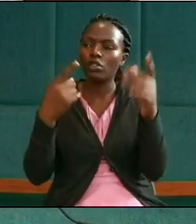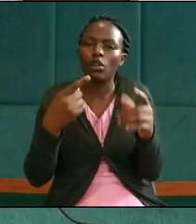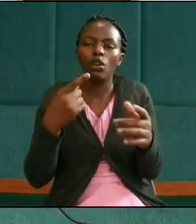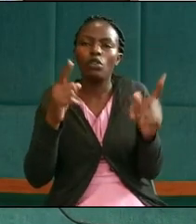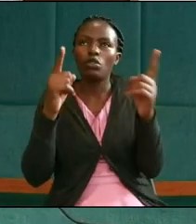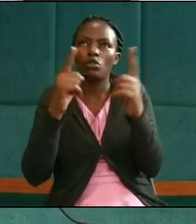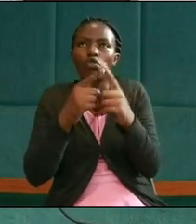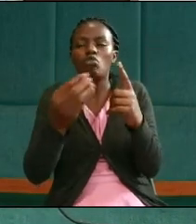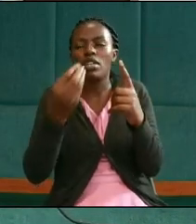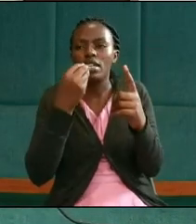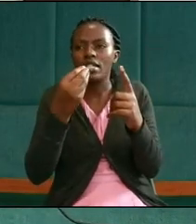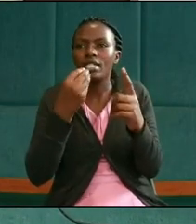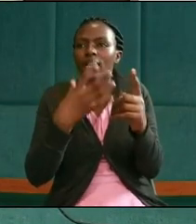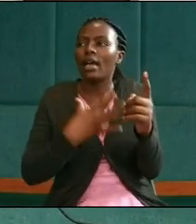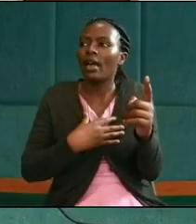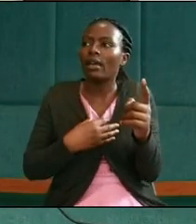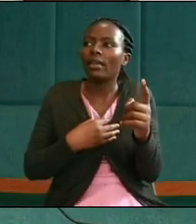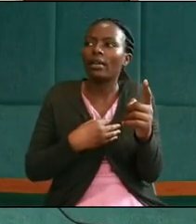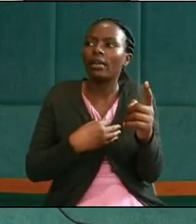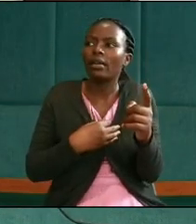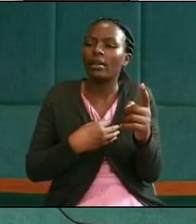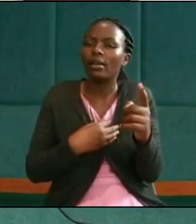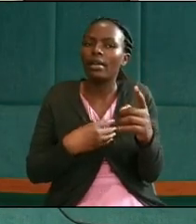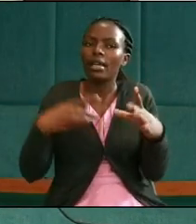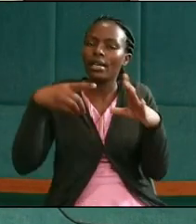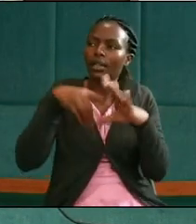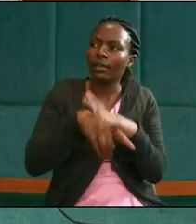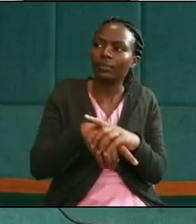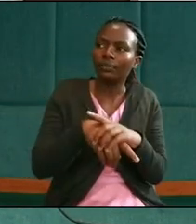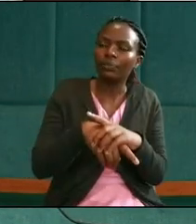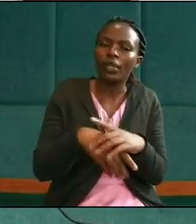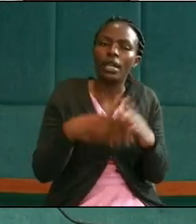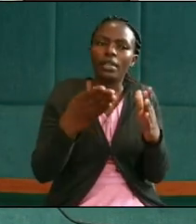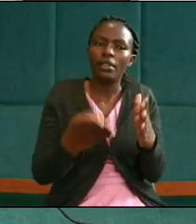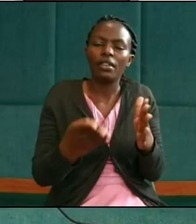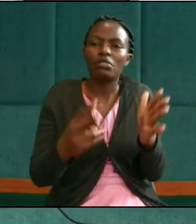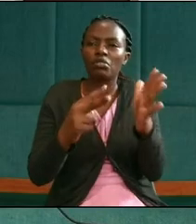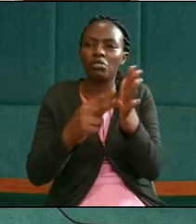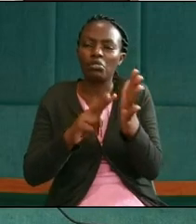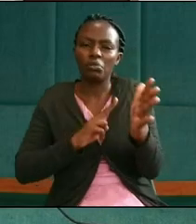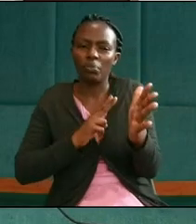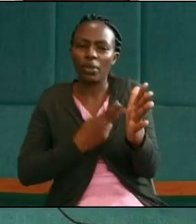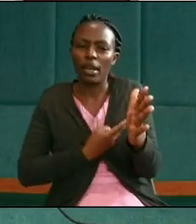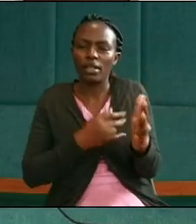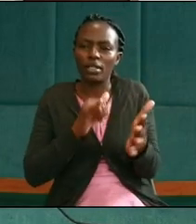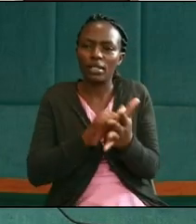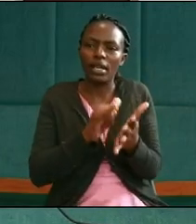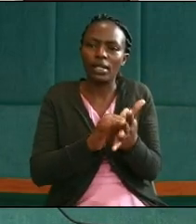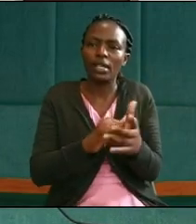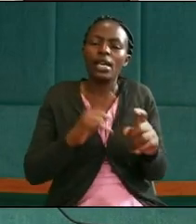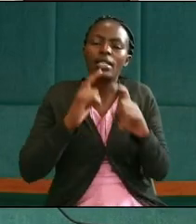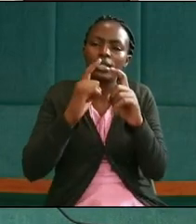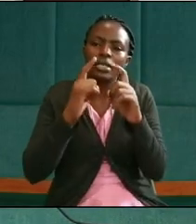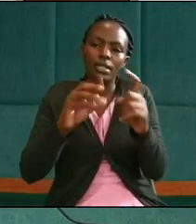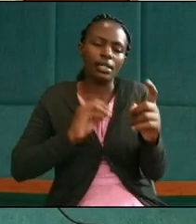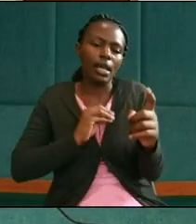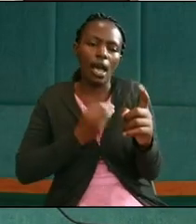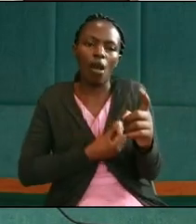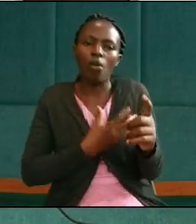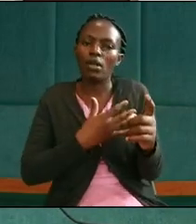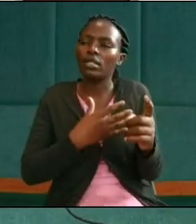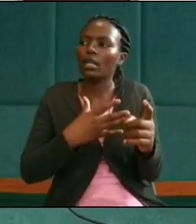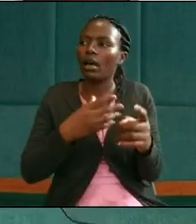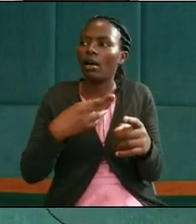and indulging. This is a time of sober self-reflection and of our sins and Christ's